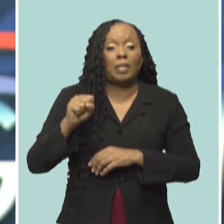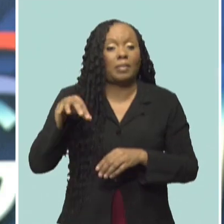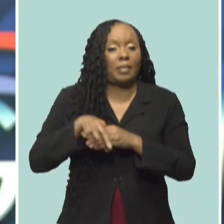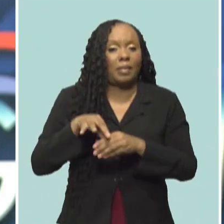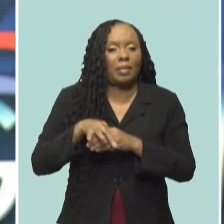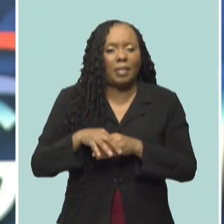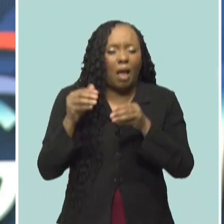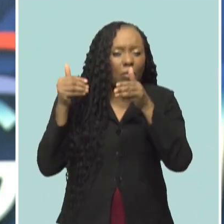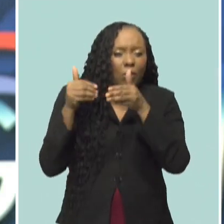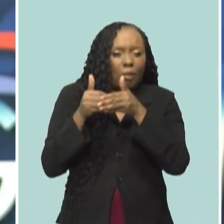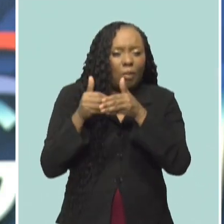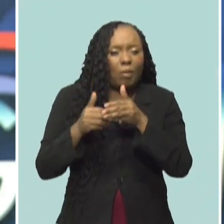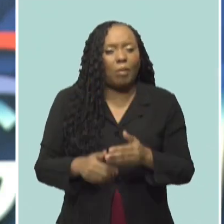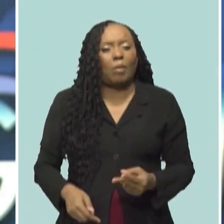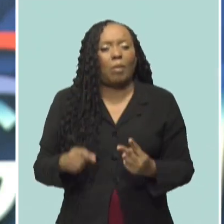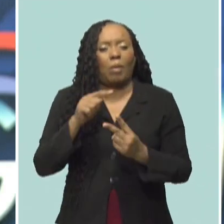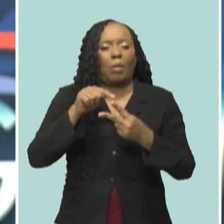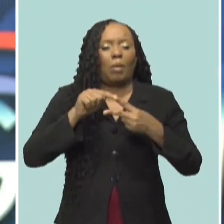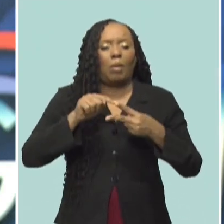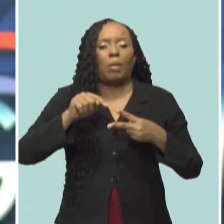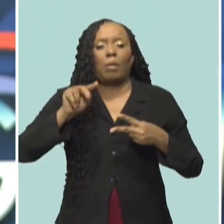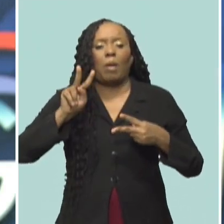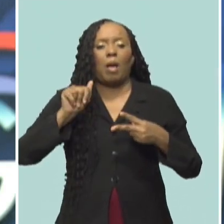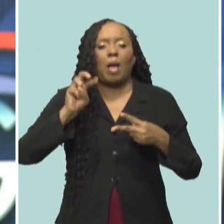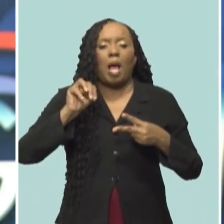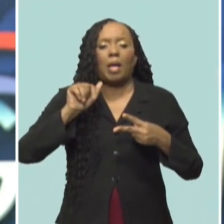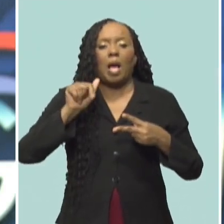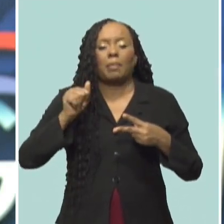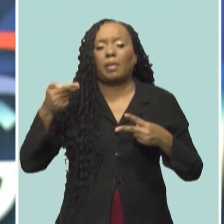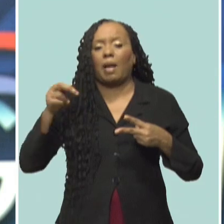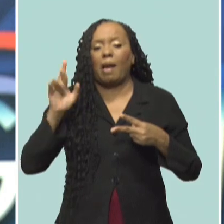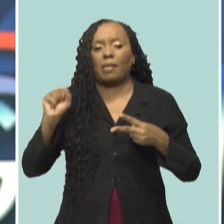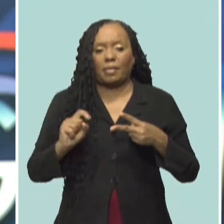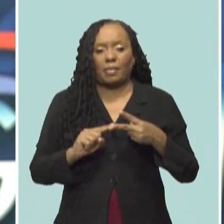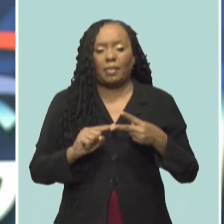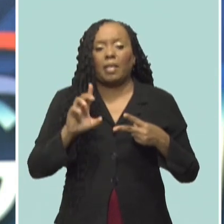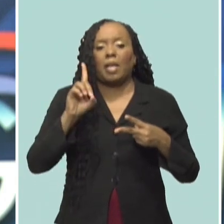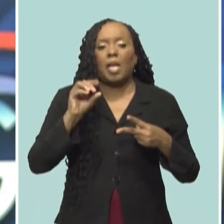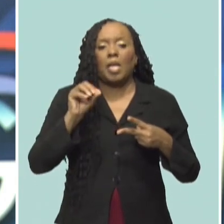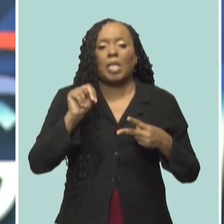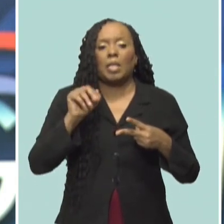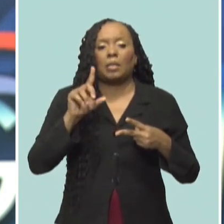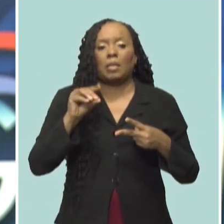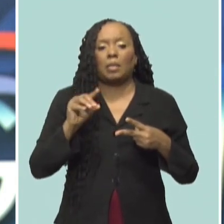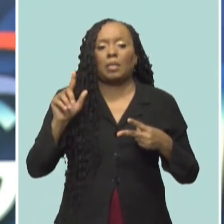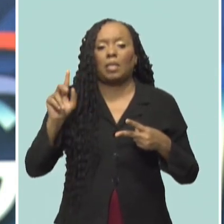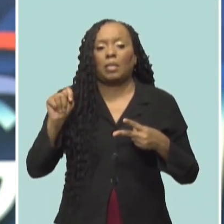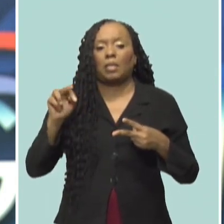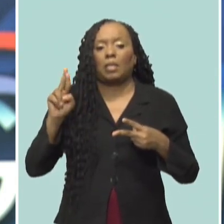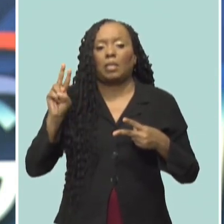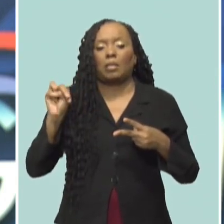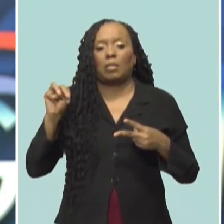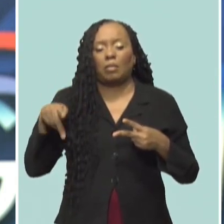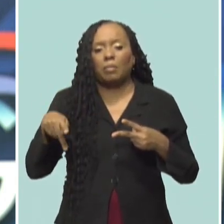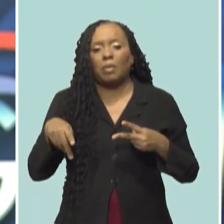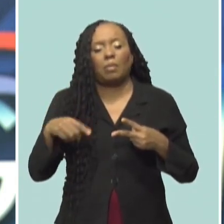this race. The two candidates, Vice President Kamala Harris and former President Donald Trump, spent today in what's considered to be